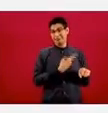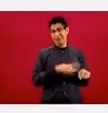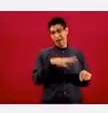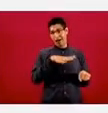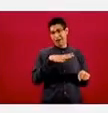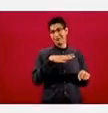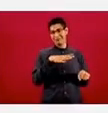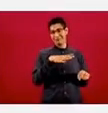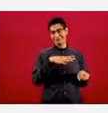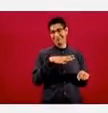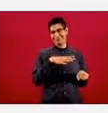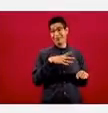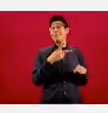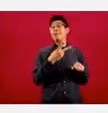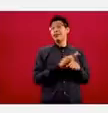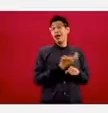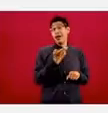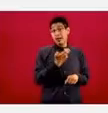percentage of